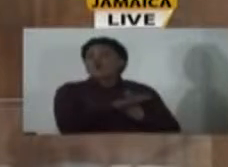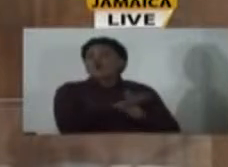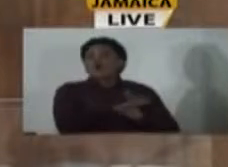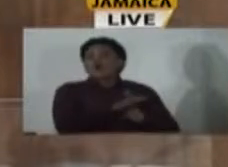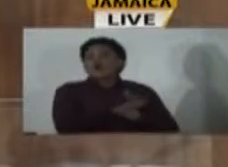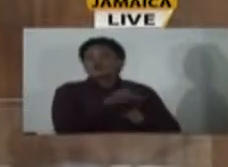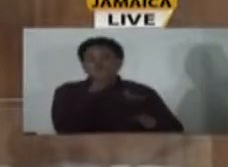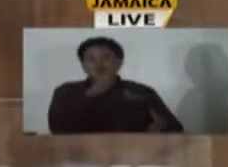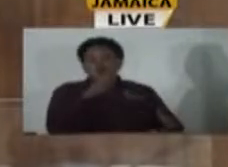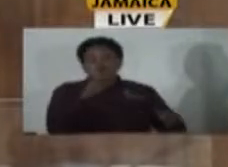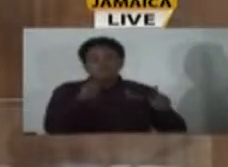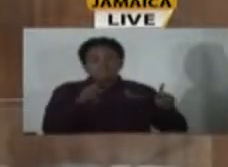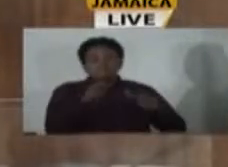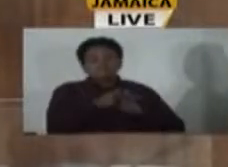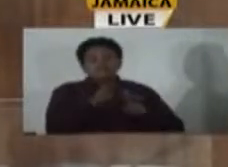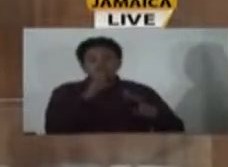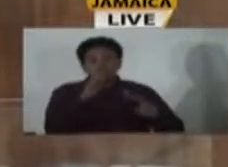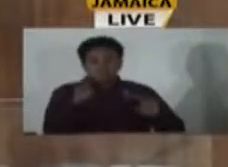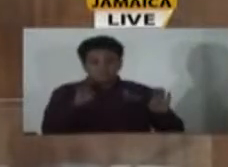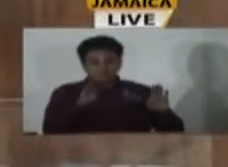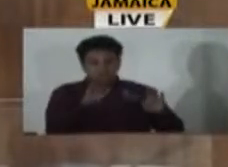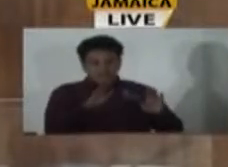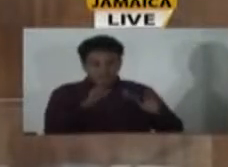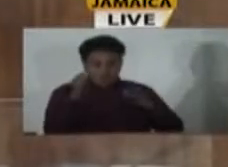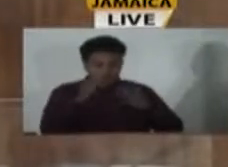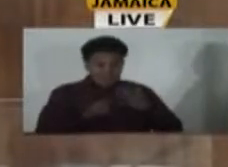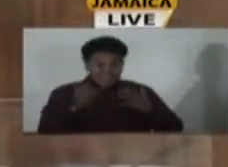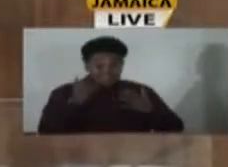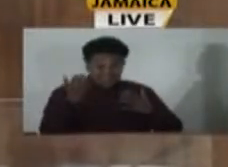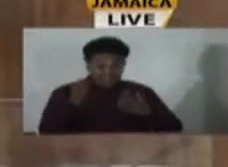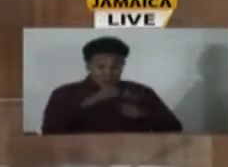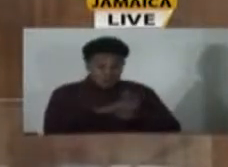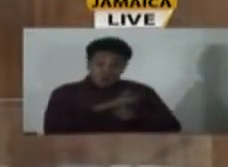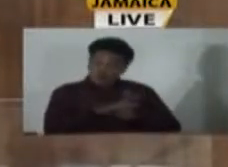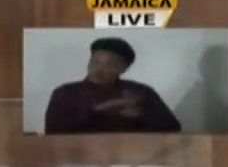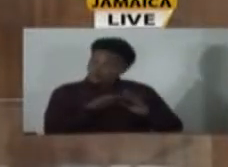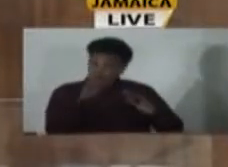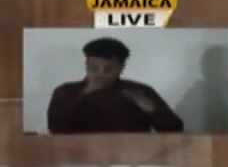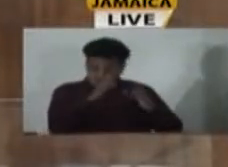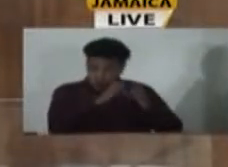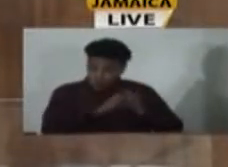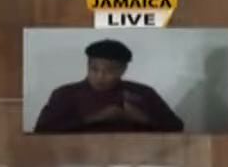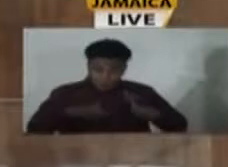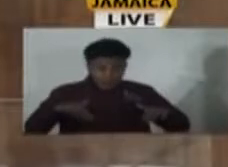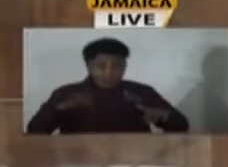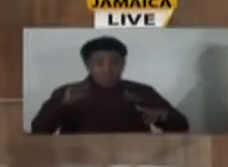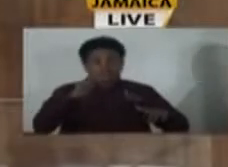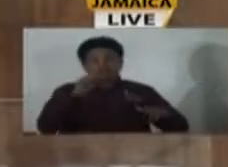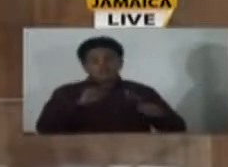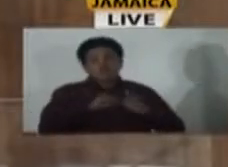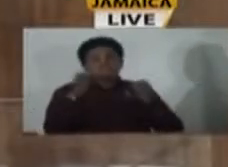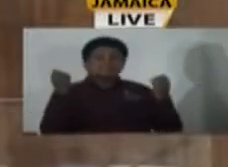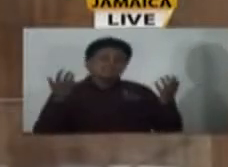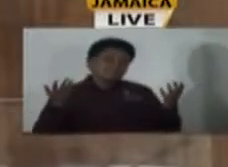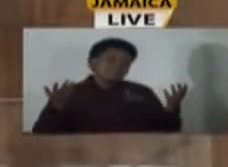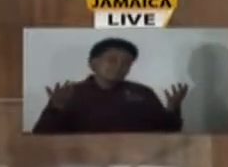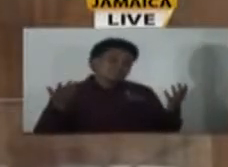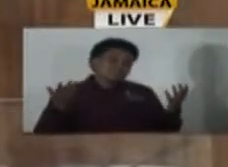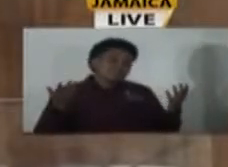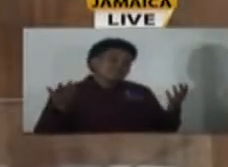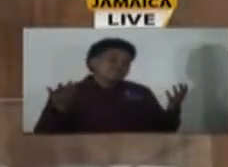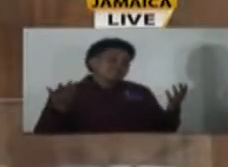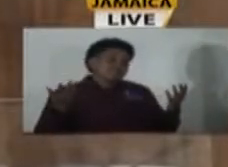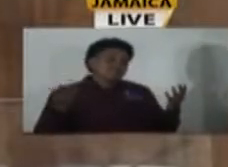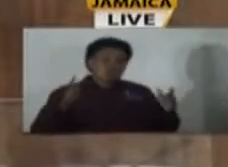to allow the person to correct their conduct. If they get that warning and they don't comply with it, that is an offense.